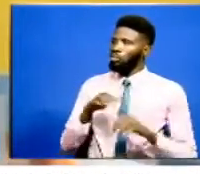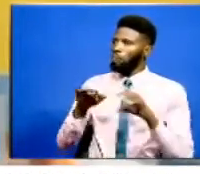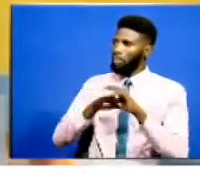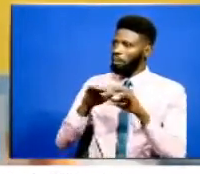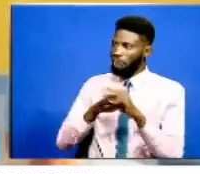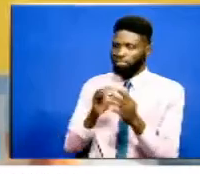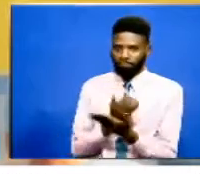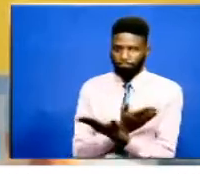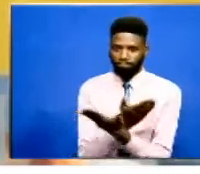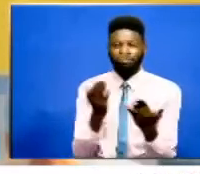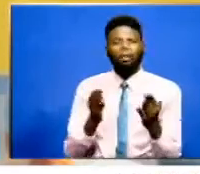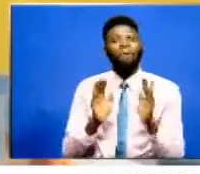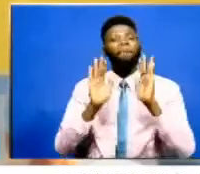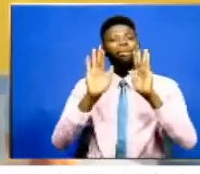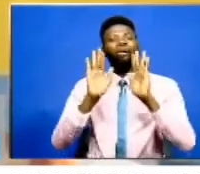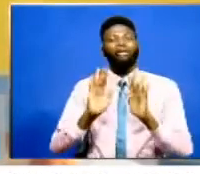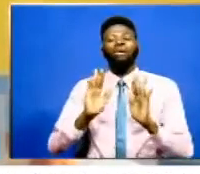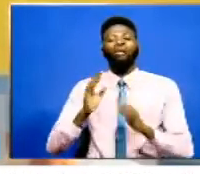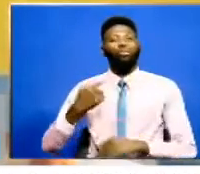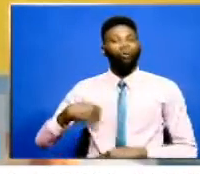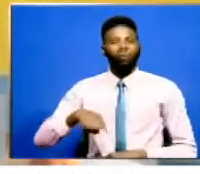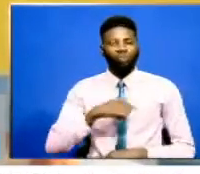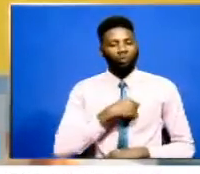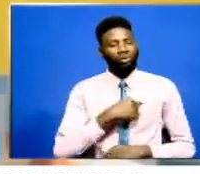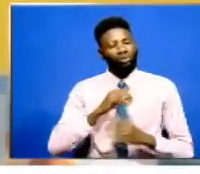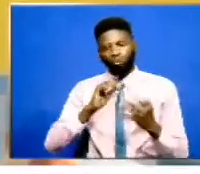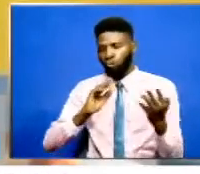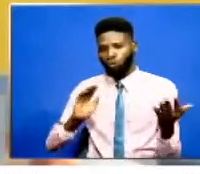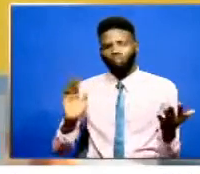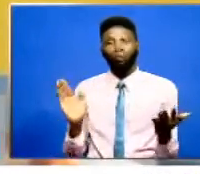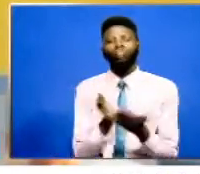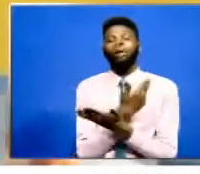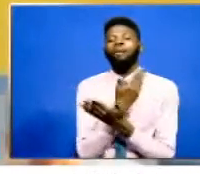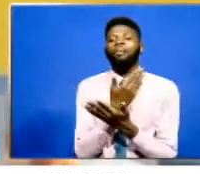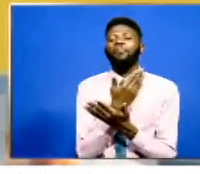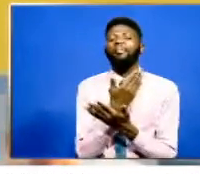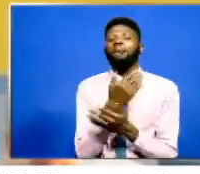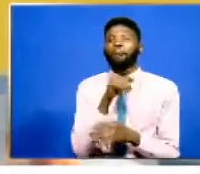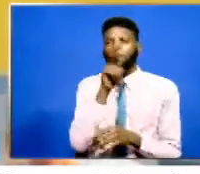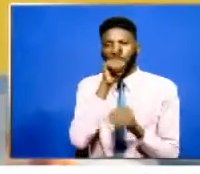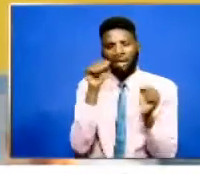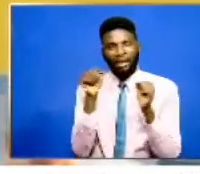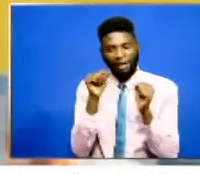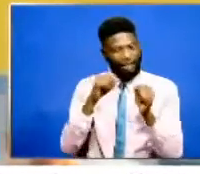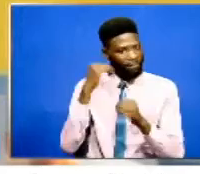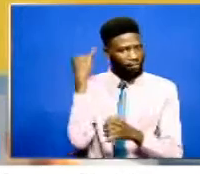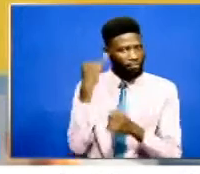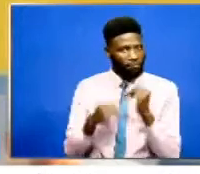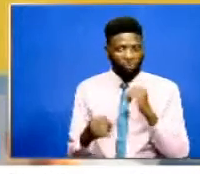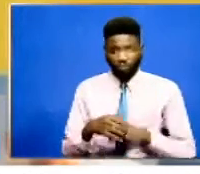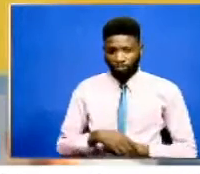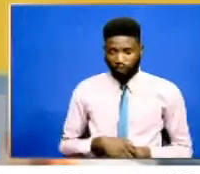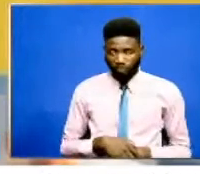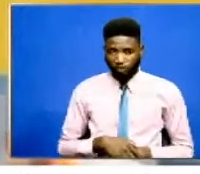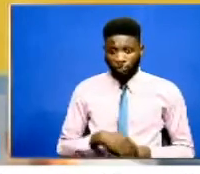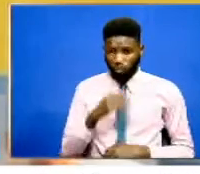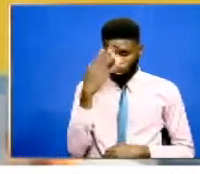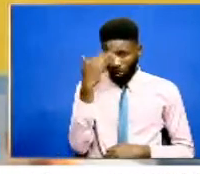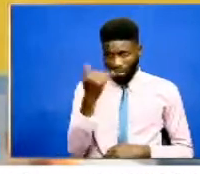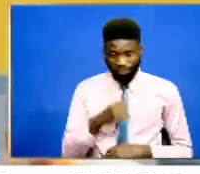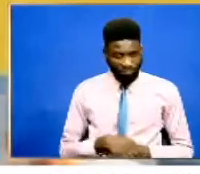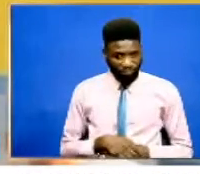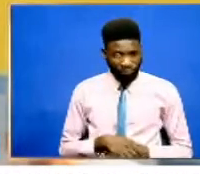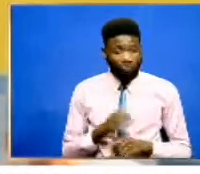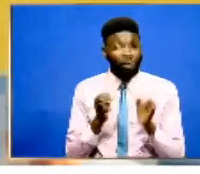it's so important that we eradicate malaria completely. And why so? Because by doing so, the